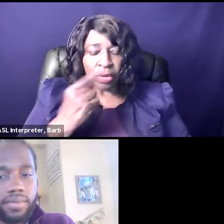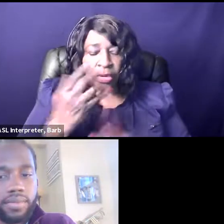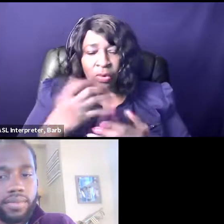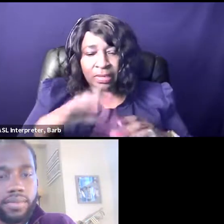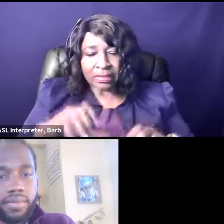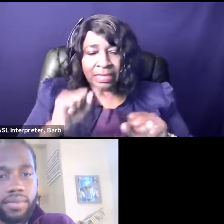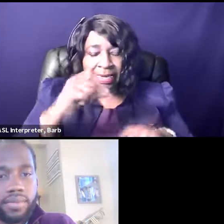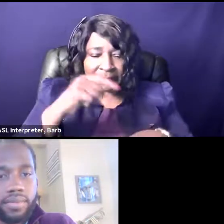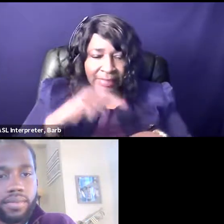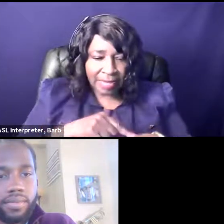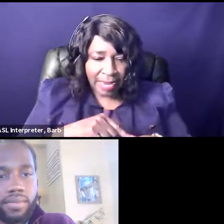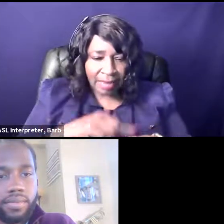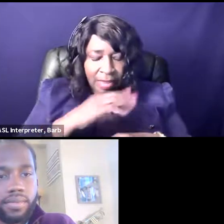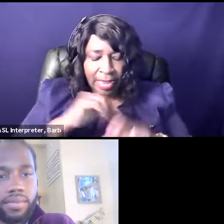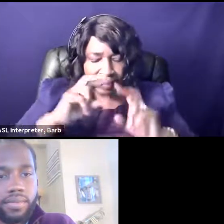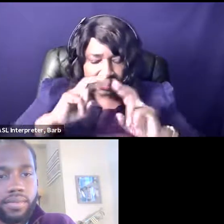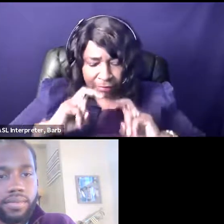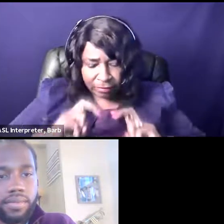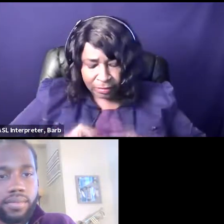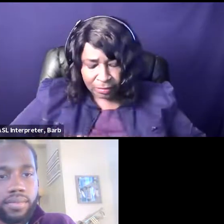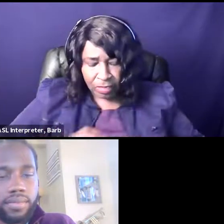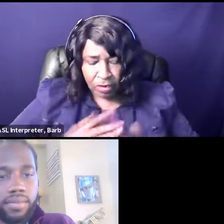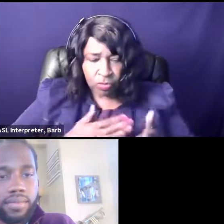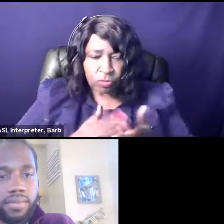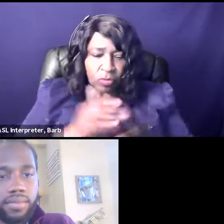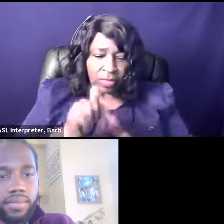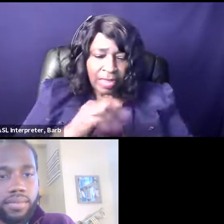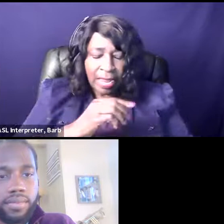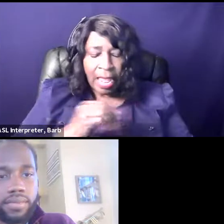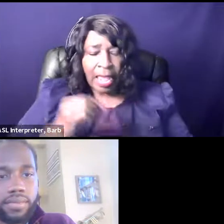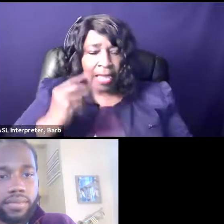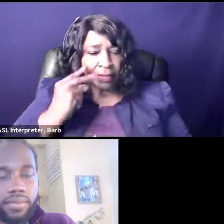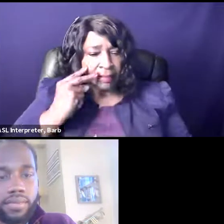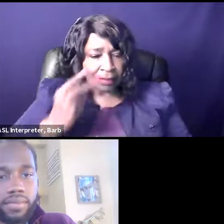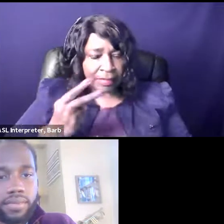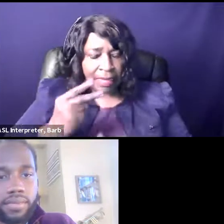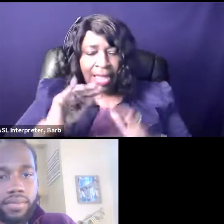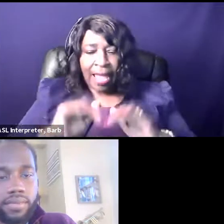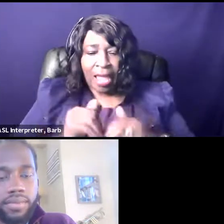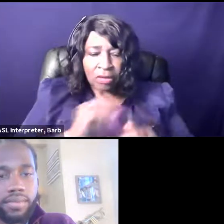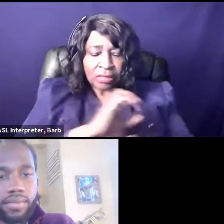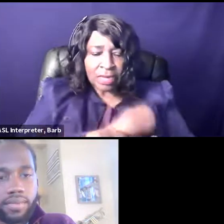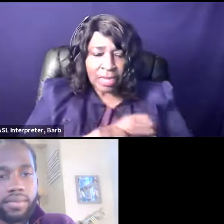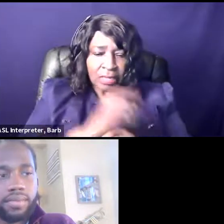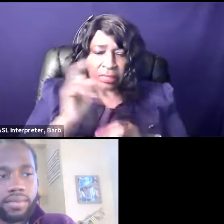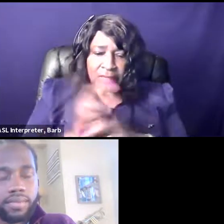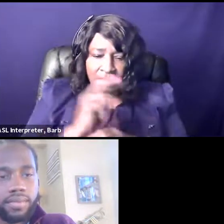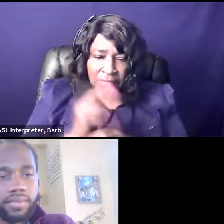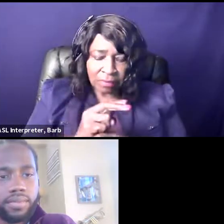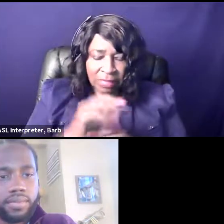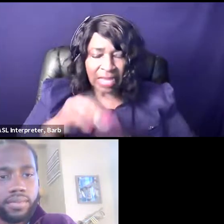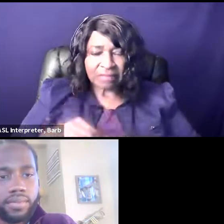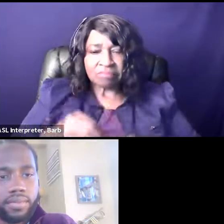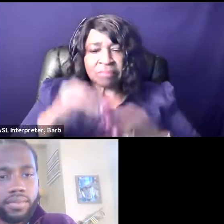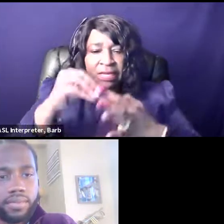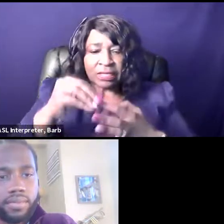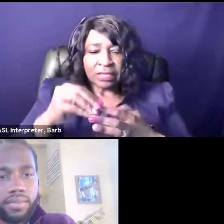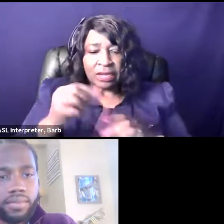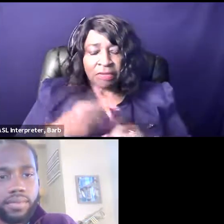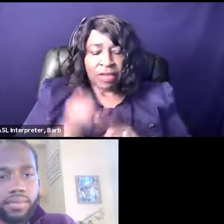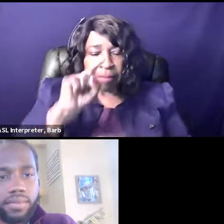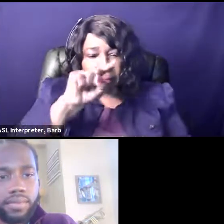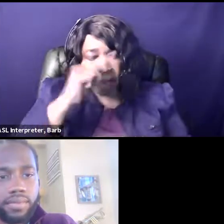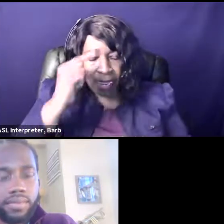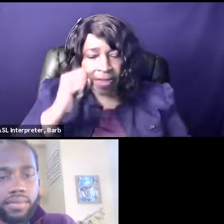kind of dig through and see, how does energy consumption, particularly for Black and African